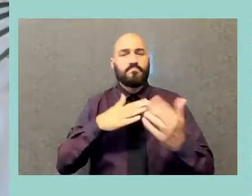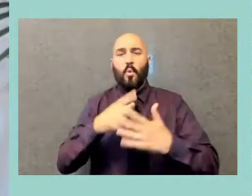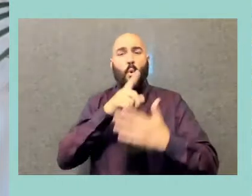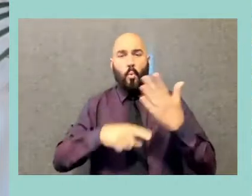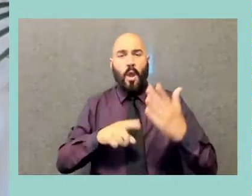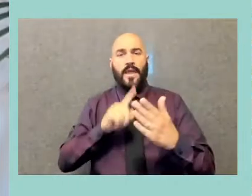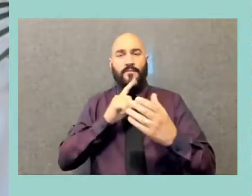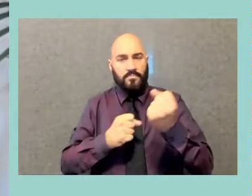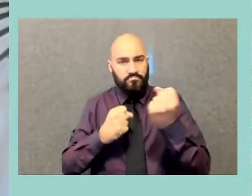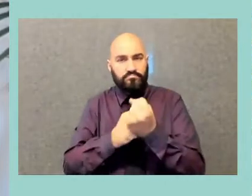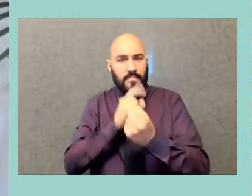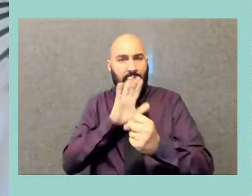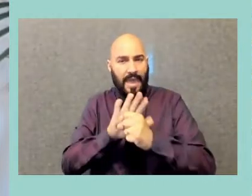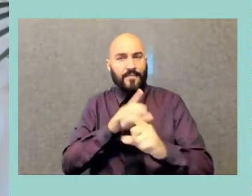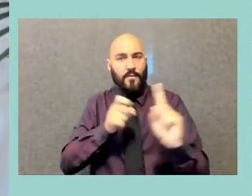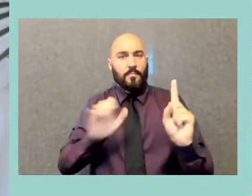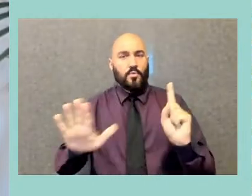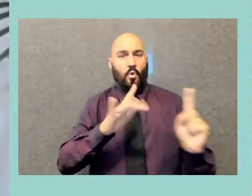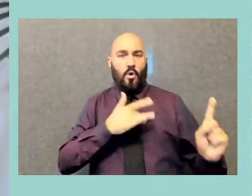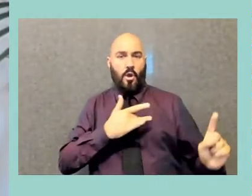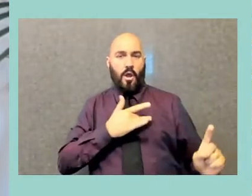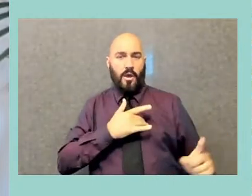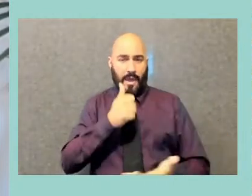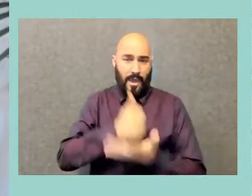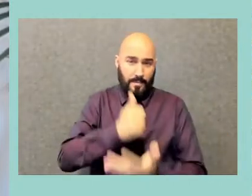Amen, Ashe, and blessed be.